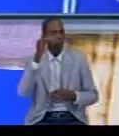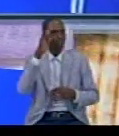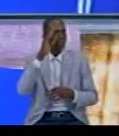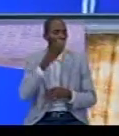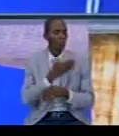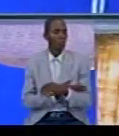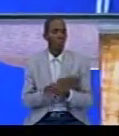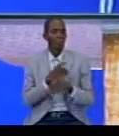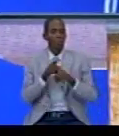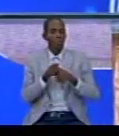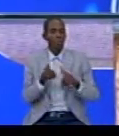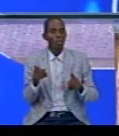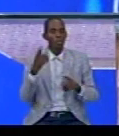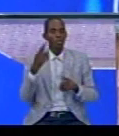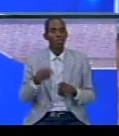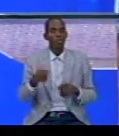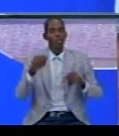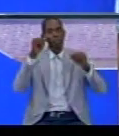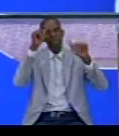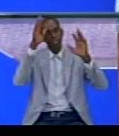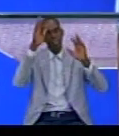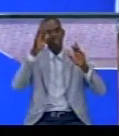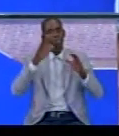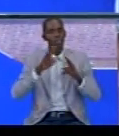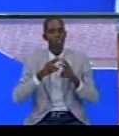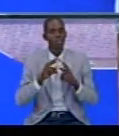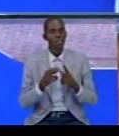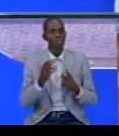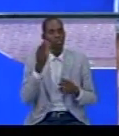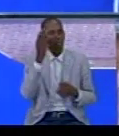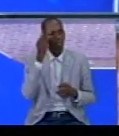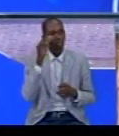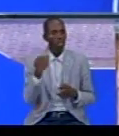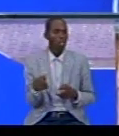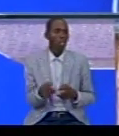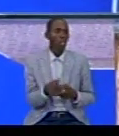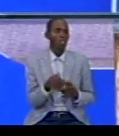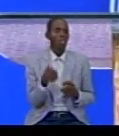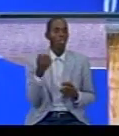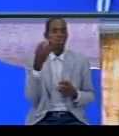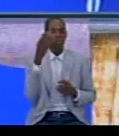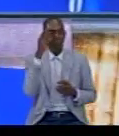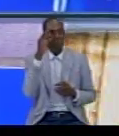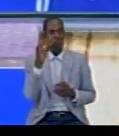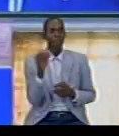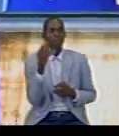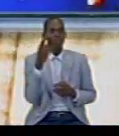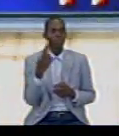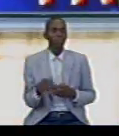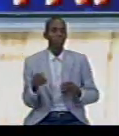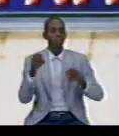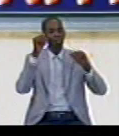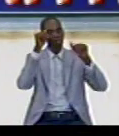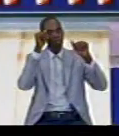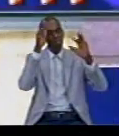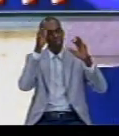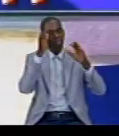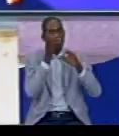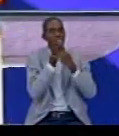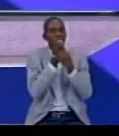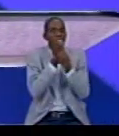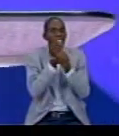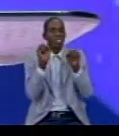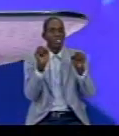the Son but the Father, neither knoweth any man the